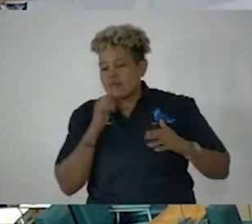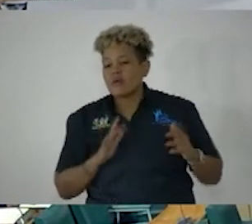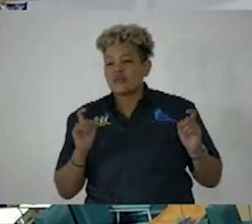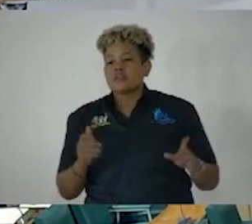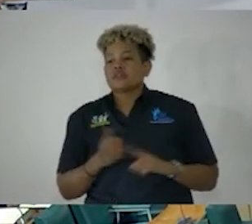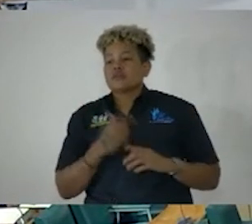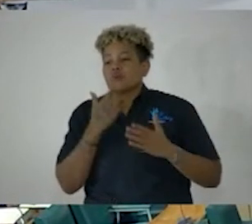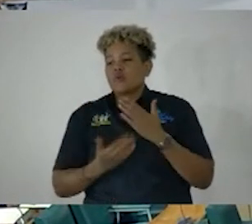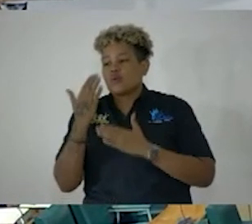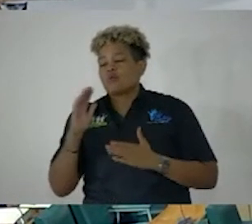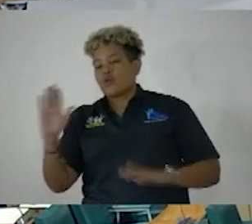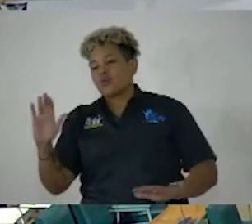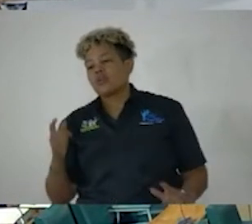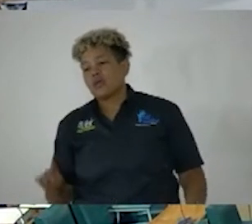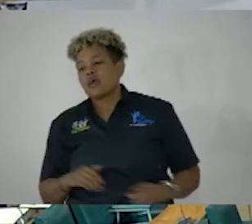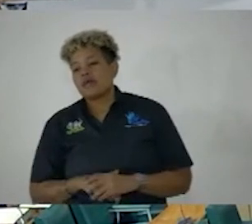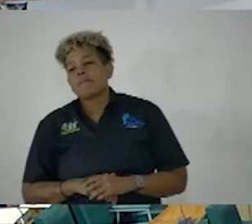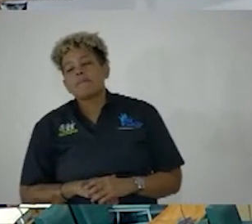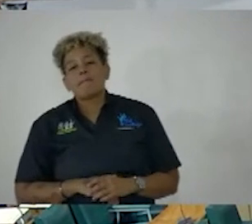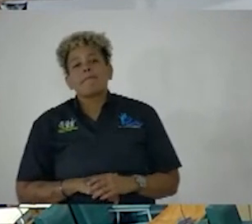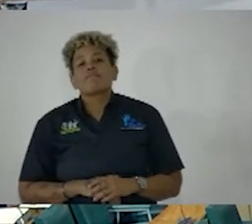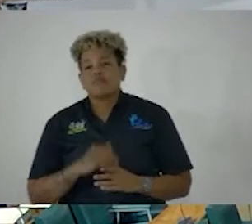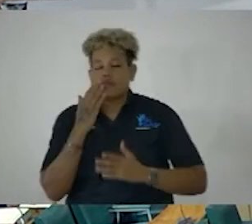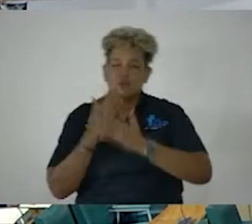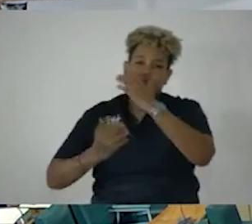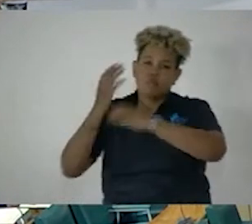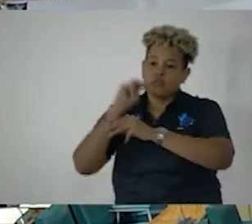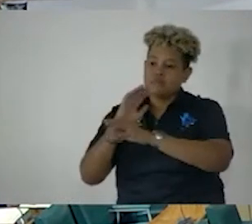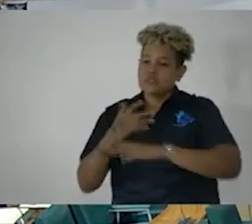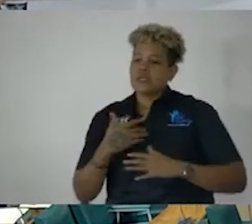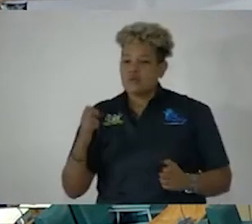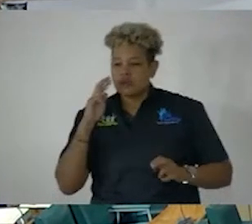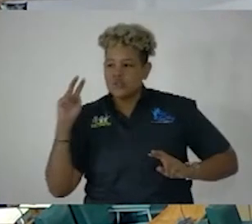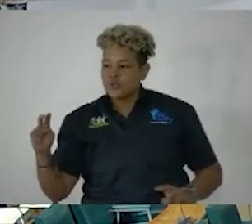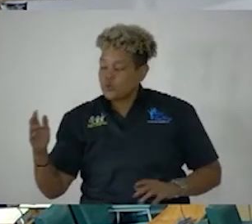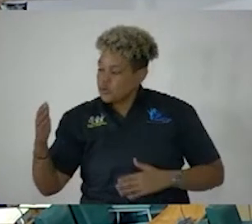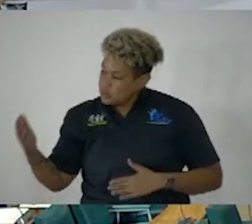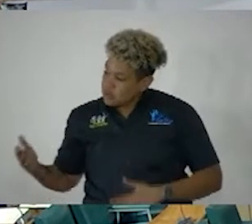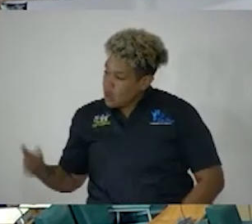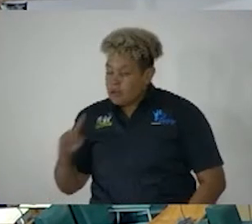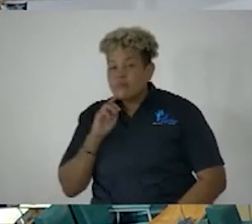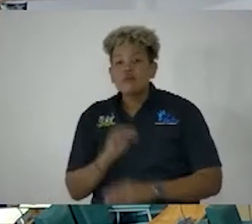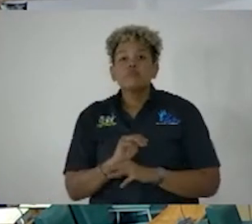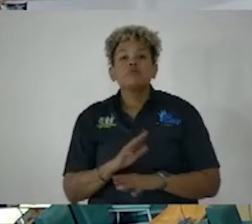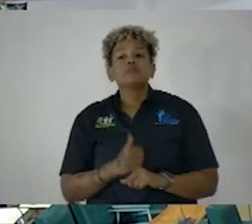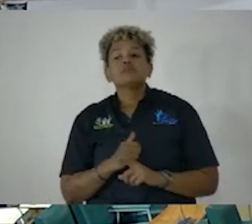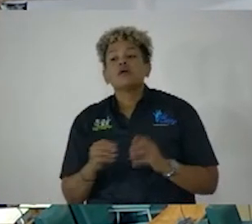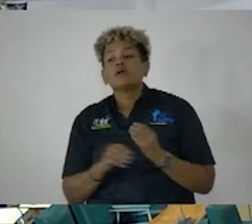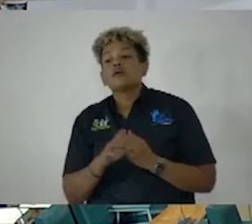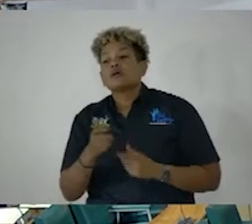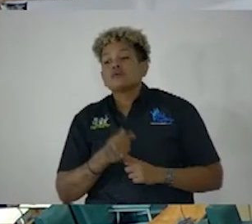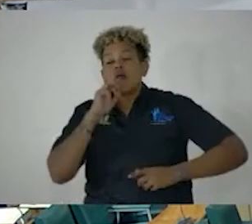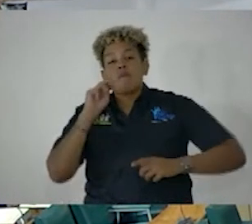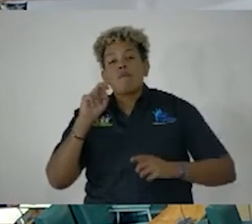Hi, good morning, everybody. Morning, ministers. I want to pick up where my colleague left off, because this is, Minister